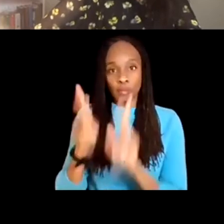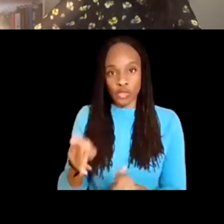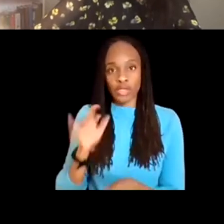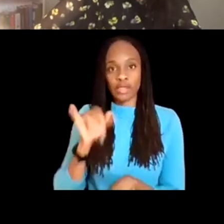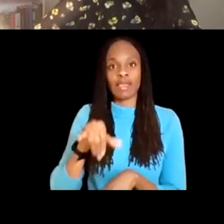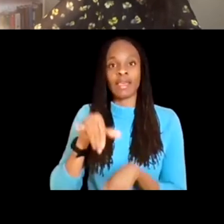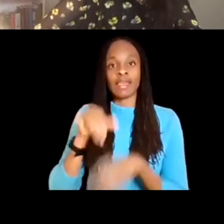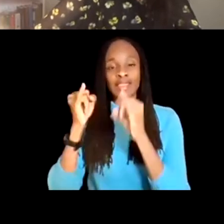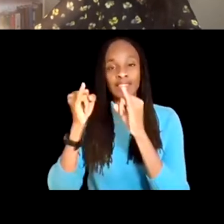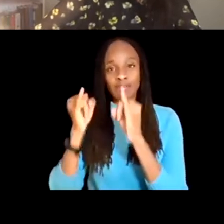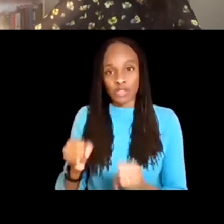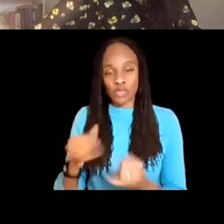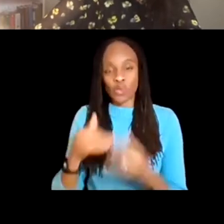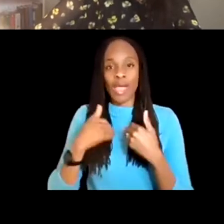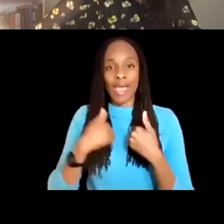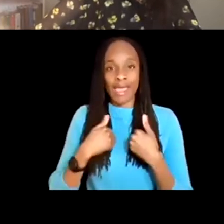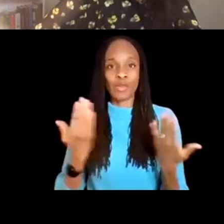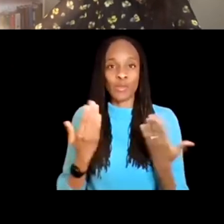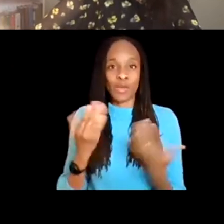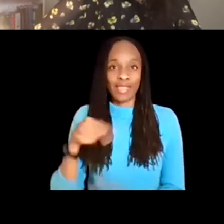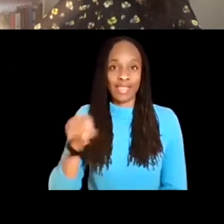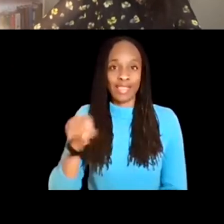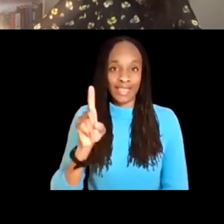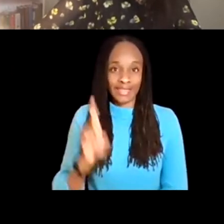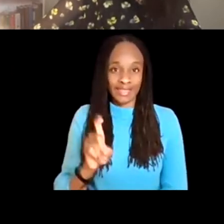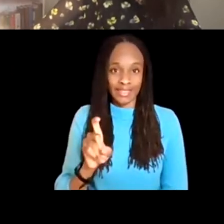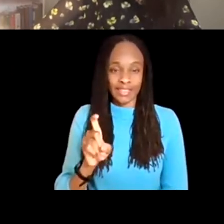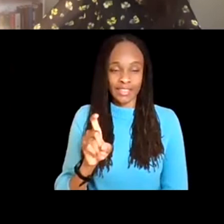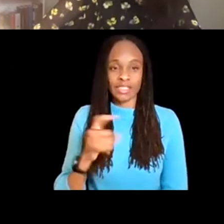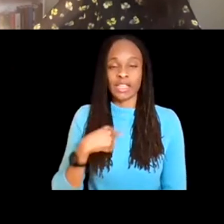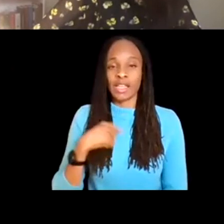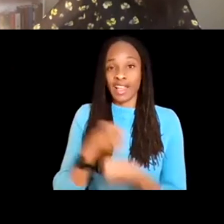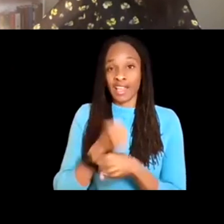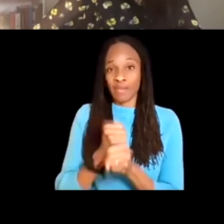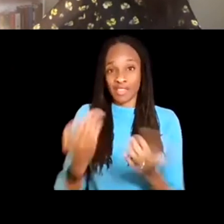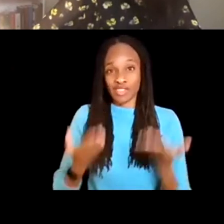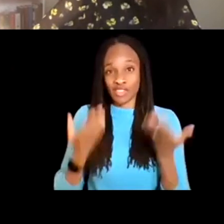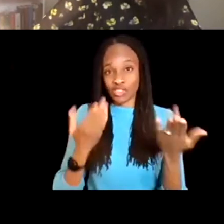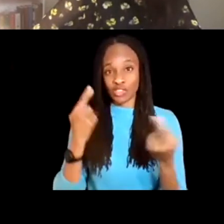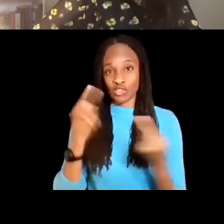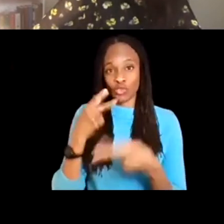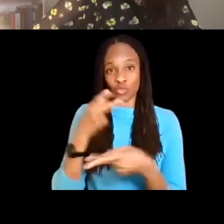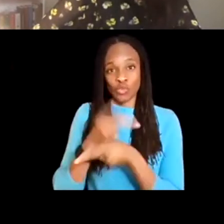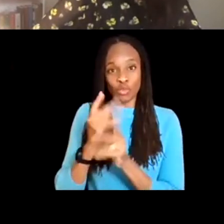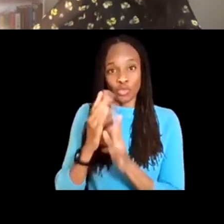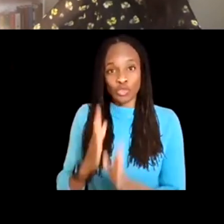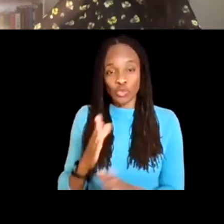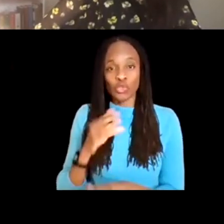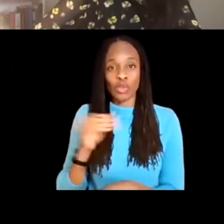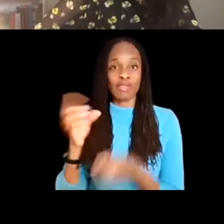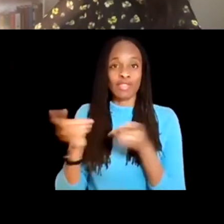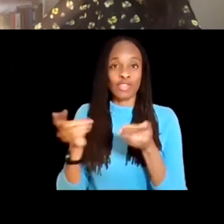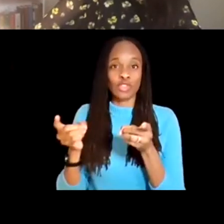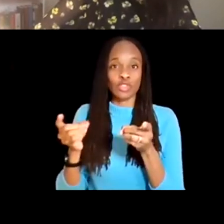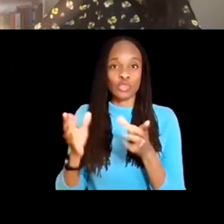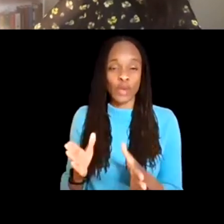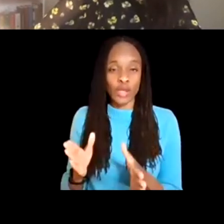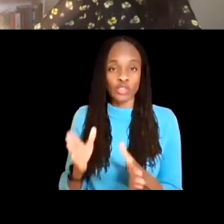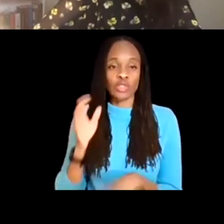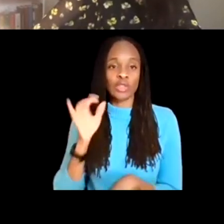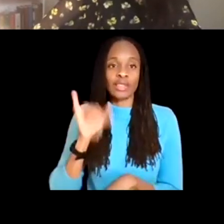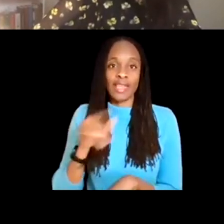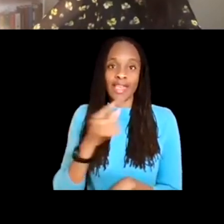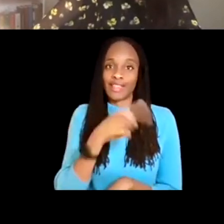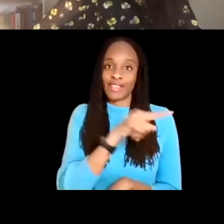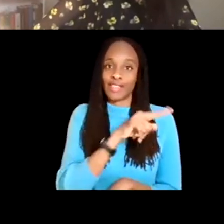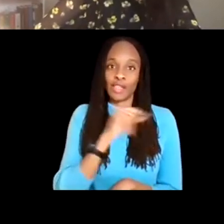had what they needed. And I made suggestions to the producer and the director that they weren't offering off